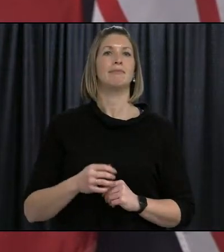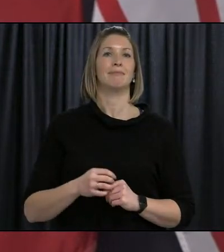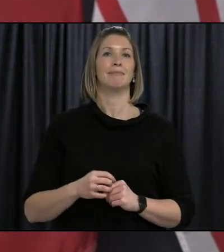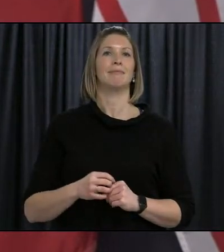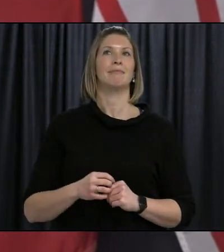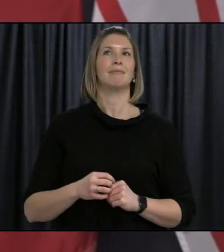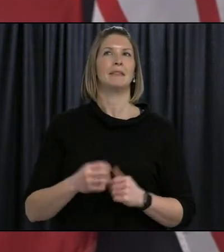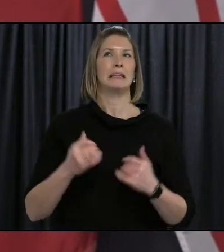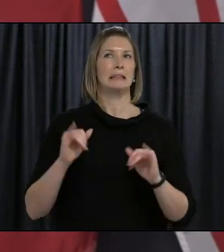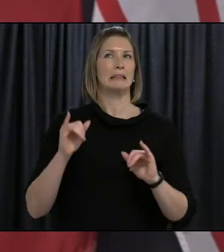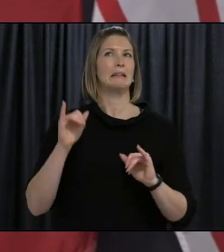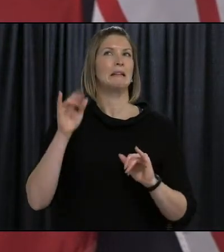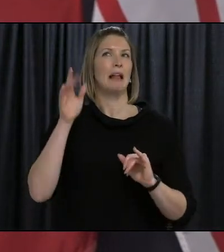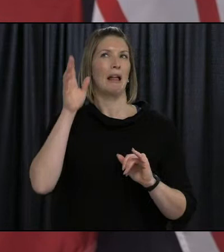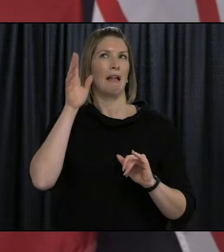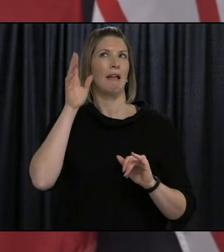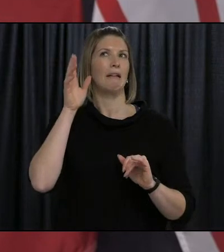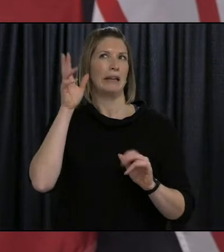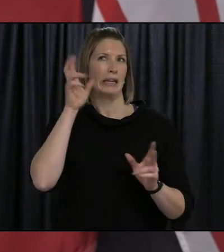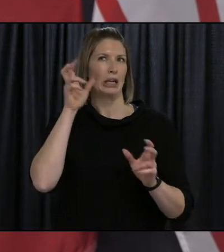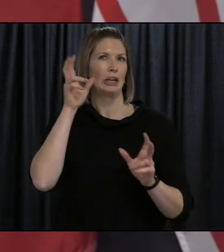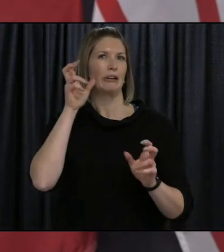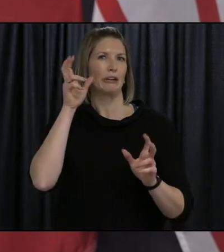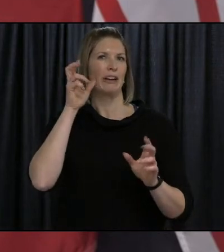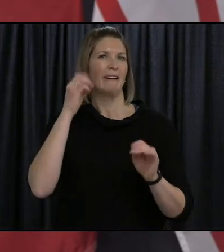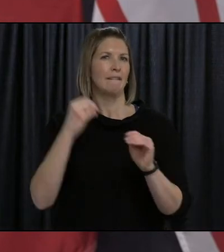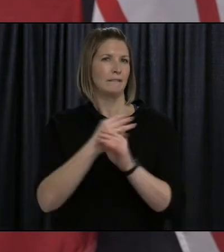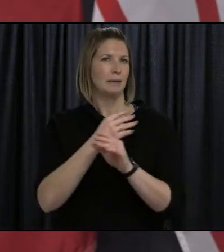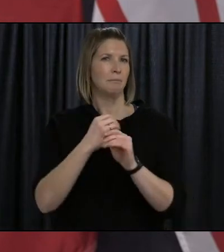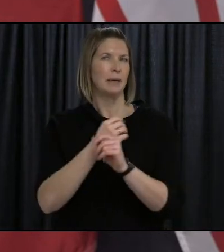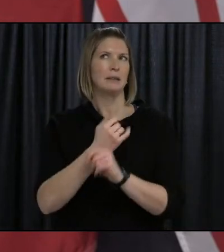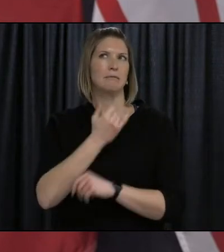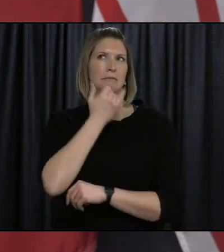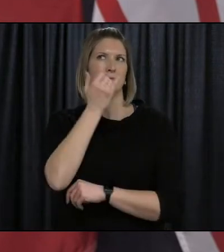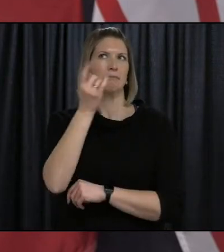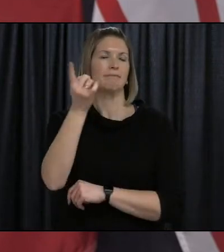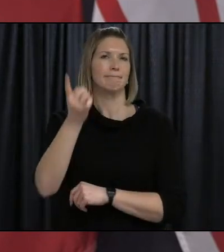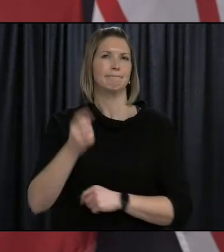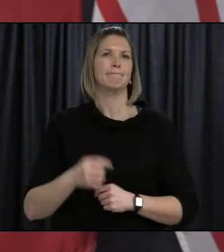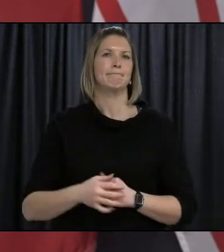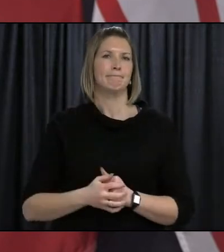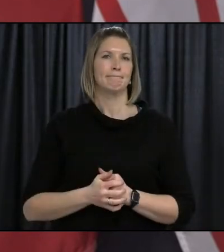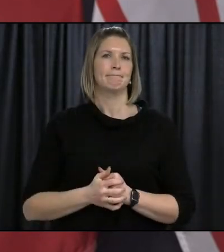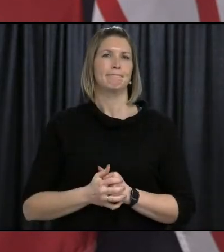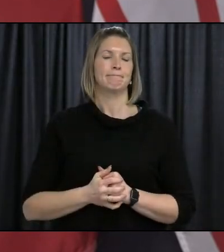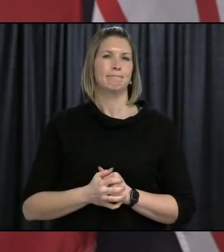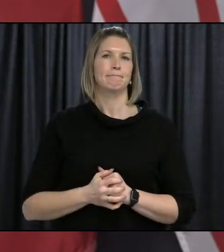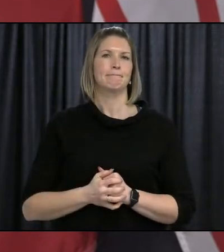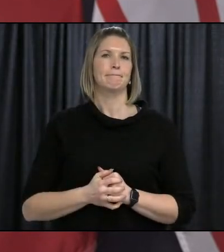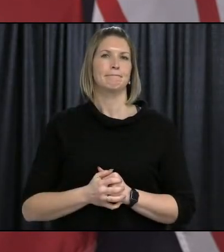It's still happening, I think. So that we're not hearing the broadcast fed back into the line.